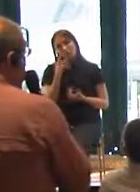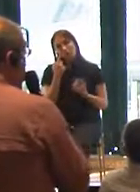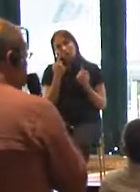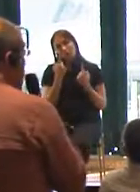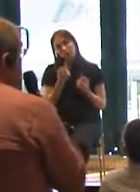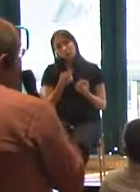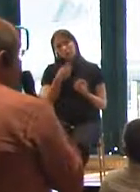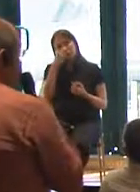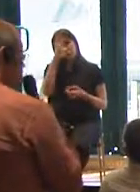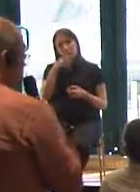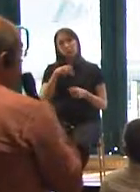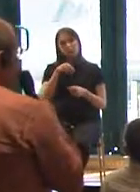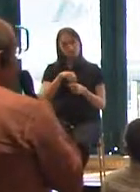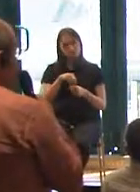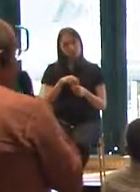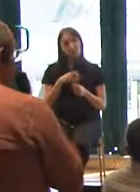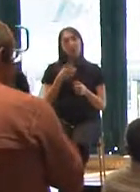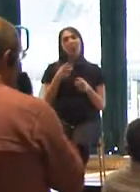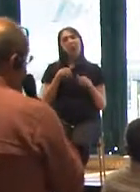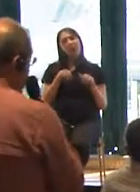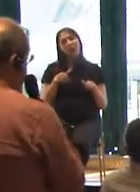dialogue and participation